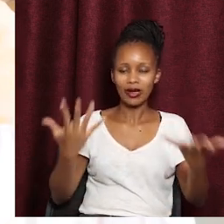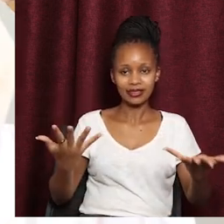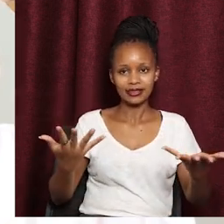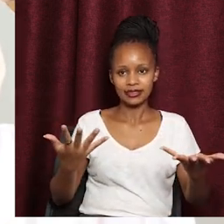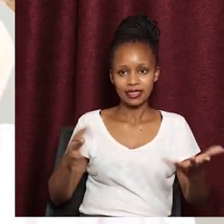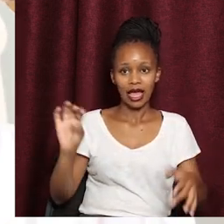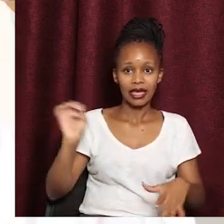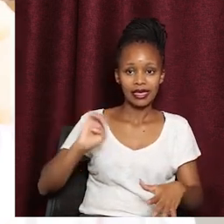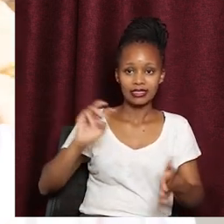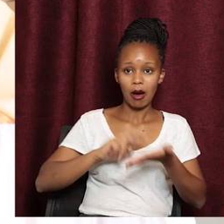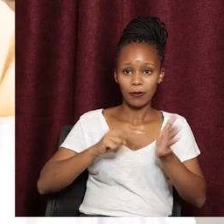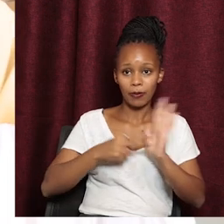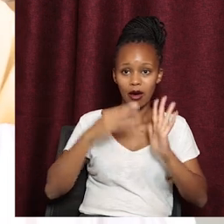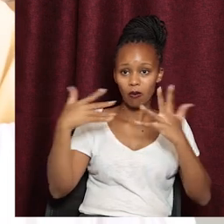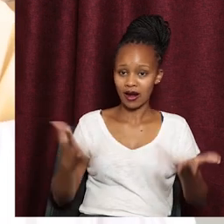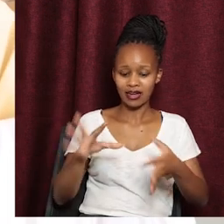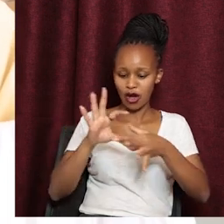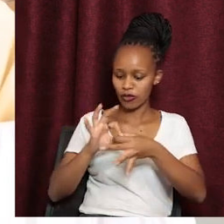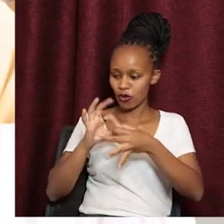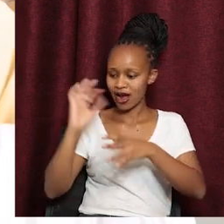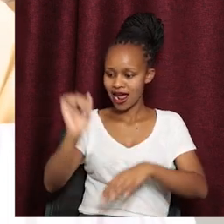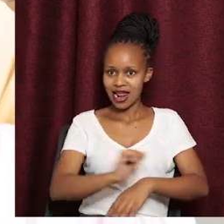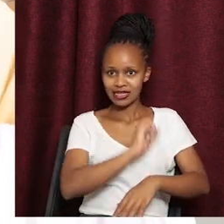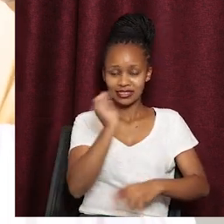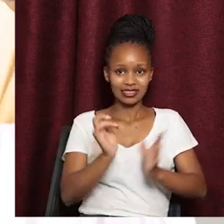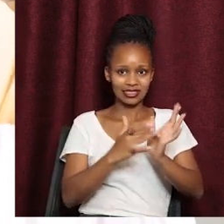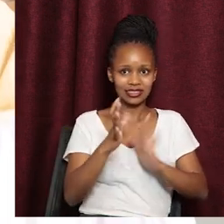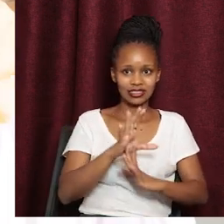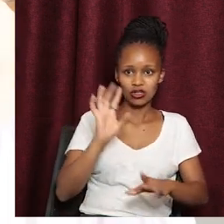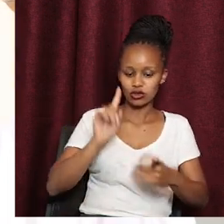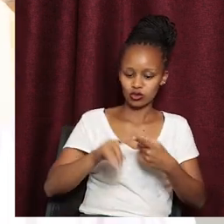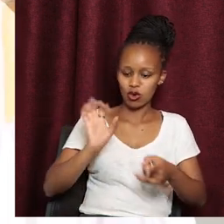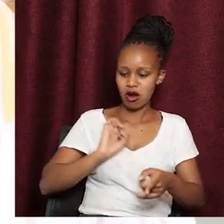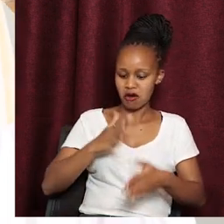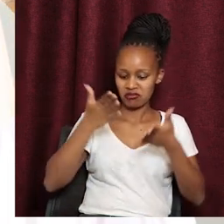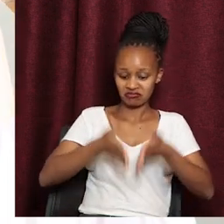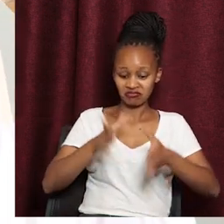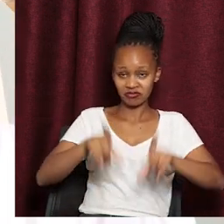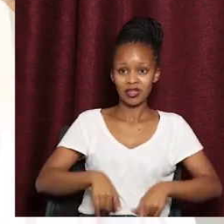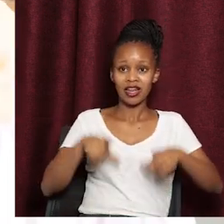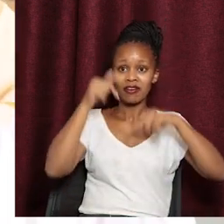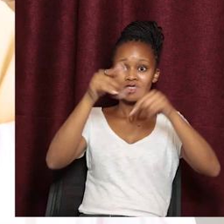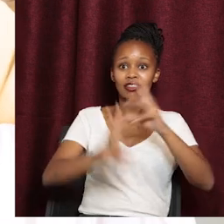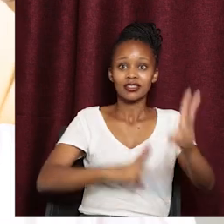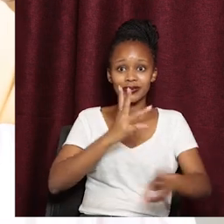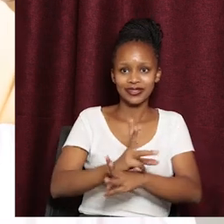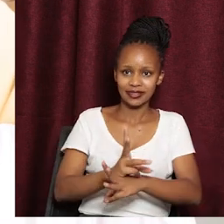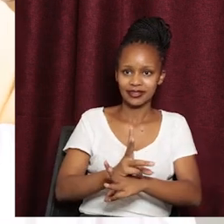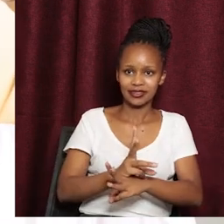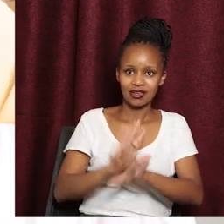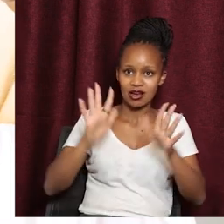connection of the resurrection of Jesus to our present life in this world? What is the